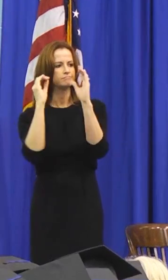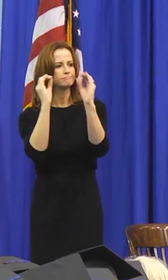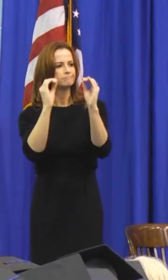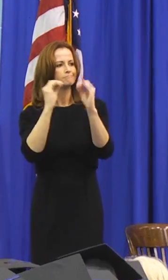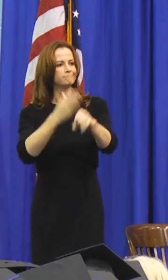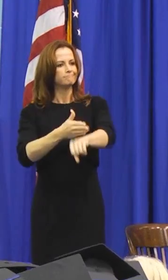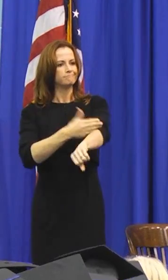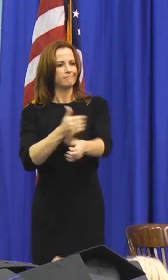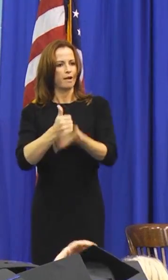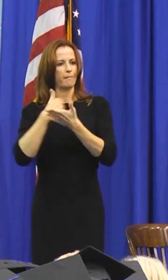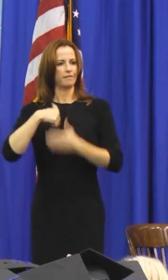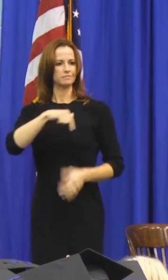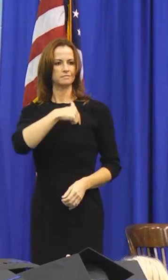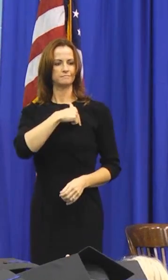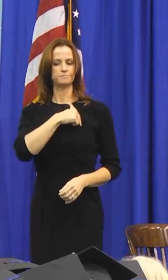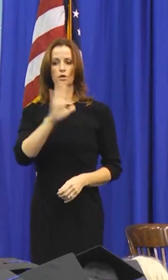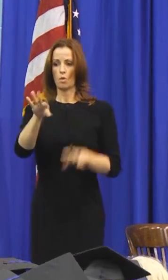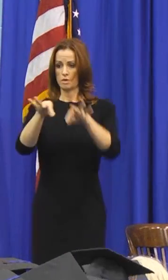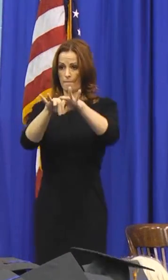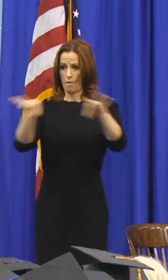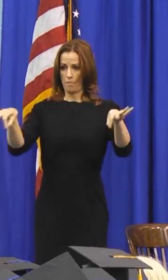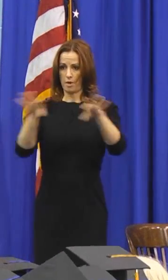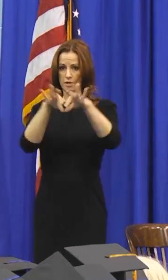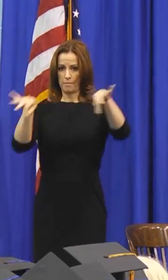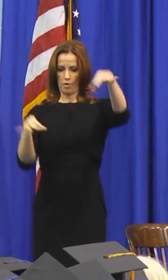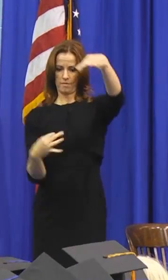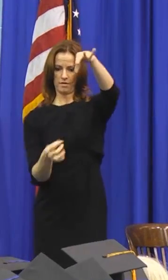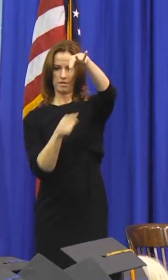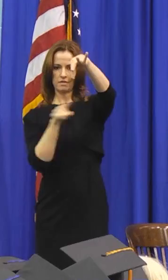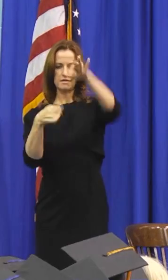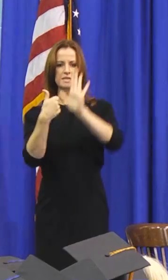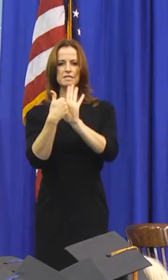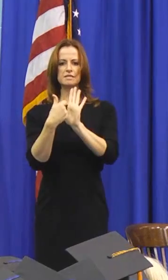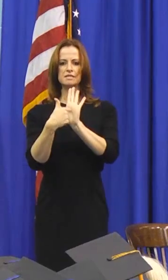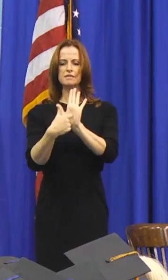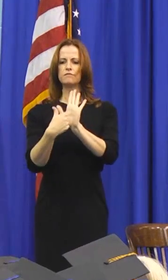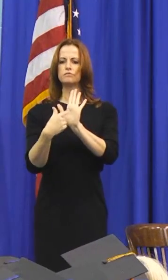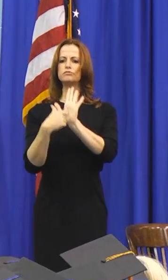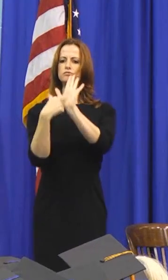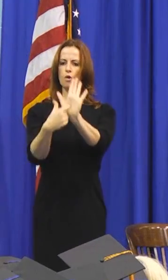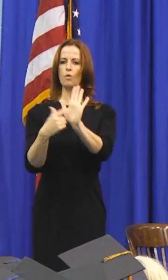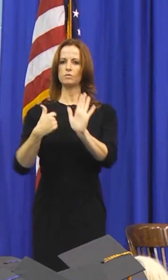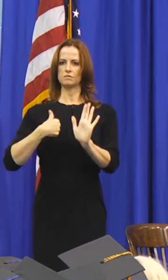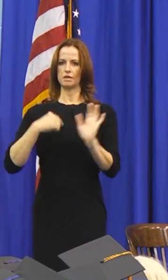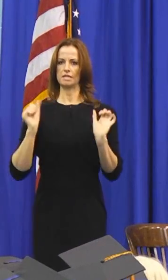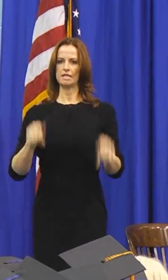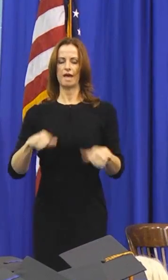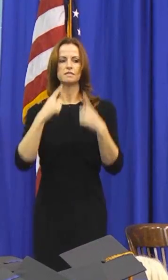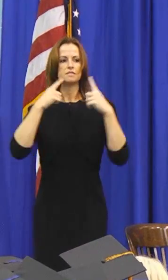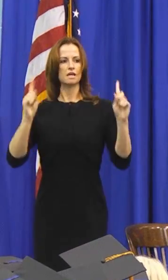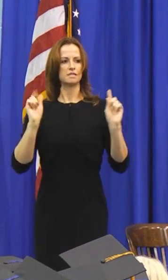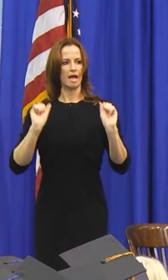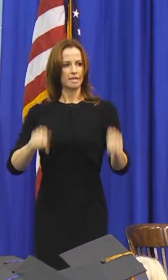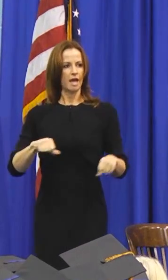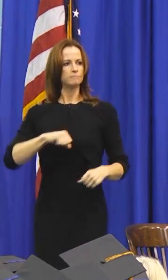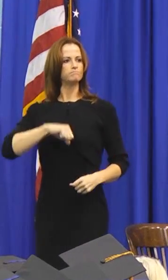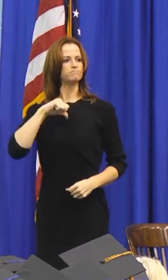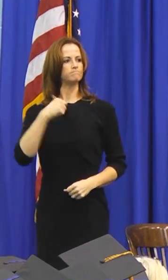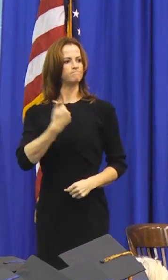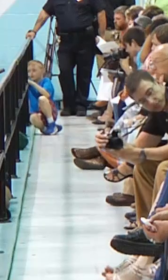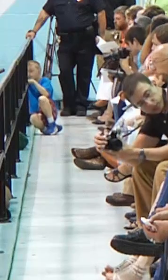to be successful and your ambition to move ahead of the status quo. I could begin tonight